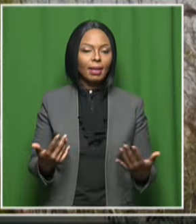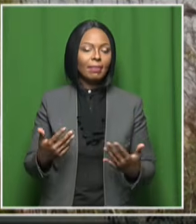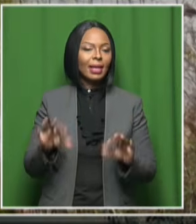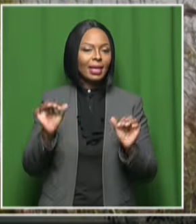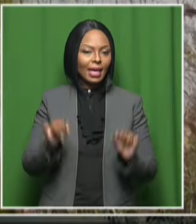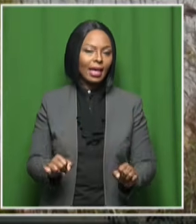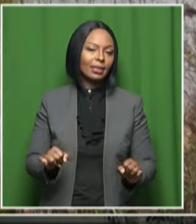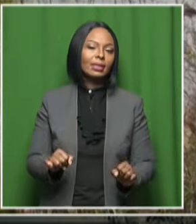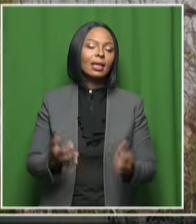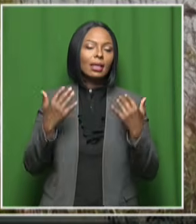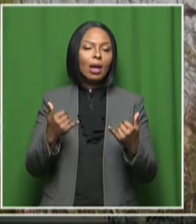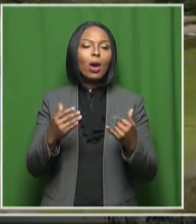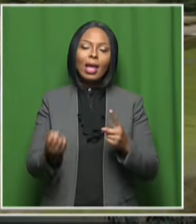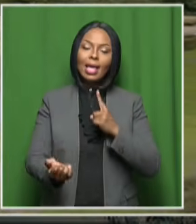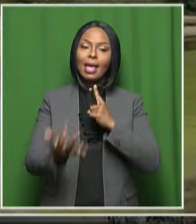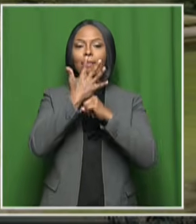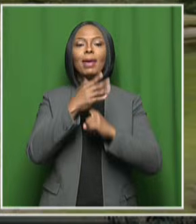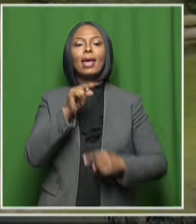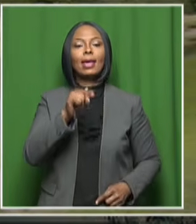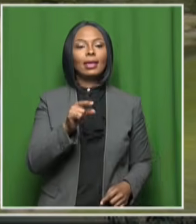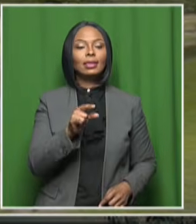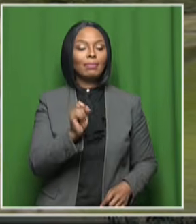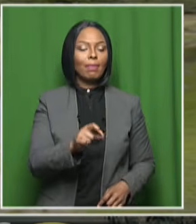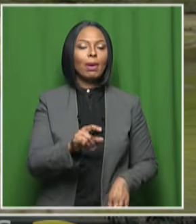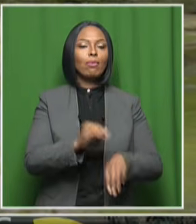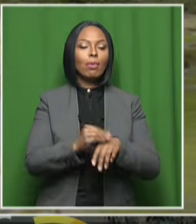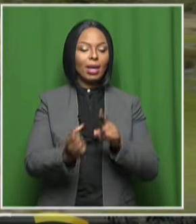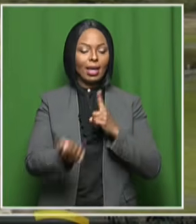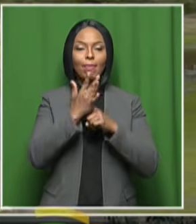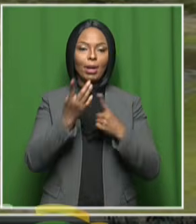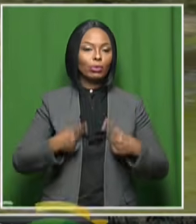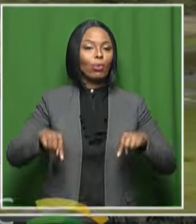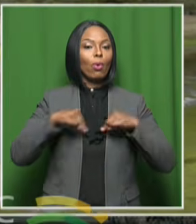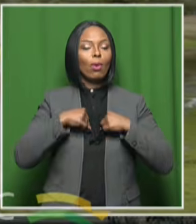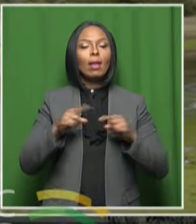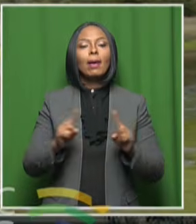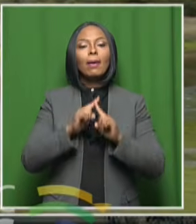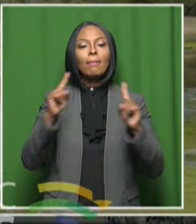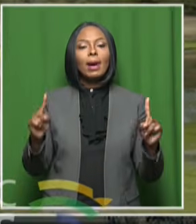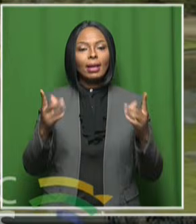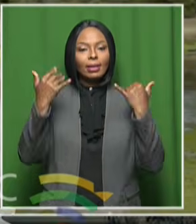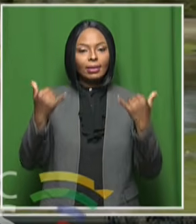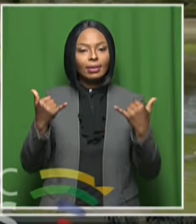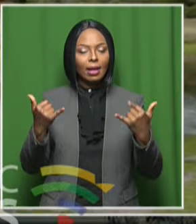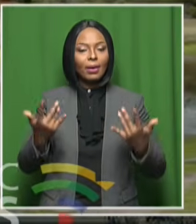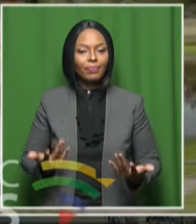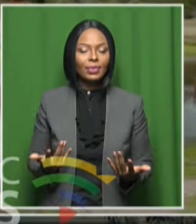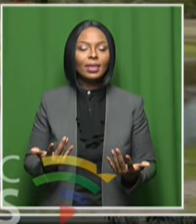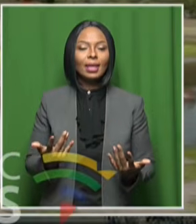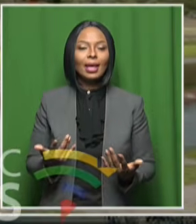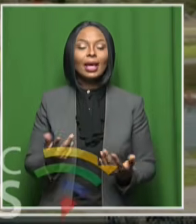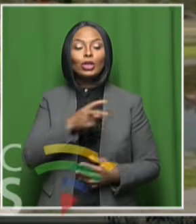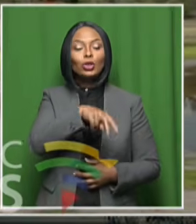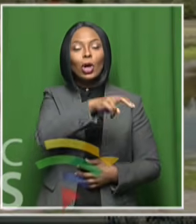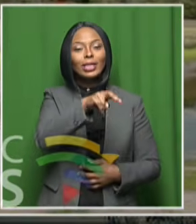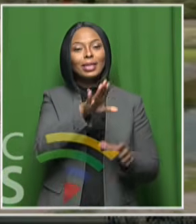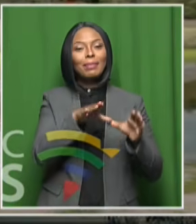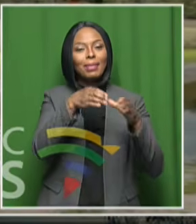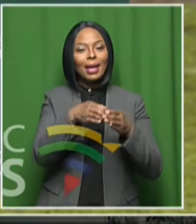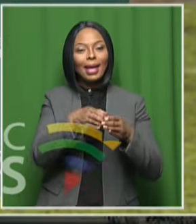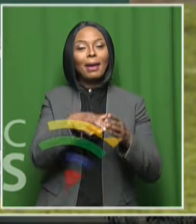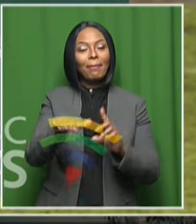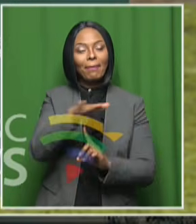We are all affected by it. But I think the tourism industry is our industry, especially in Knysna.